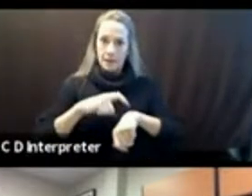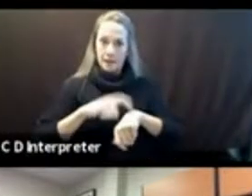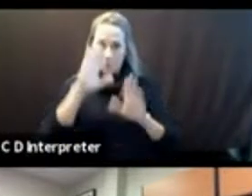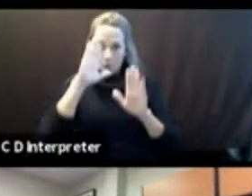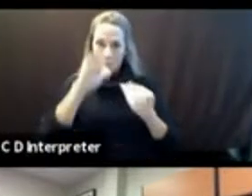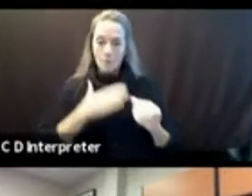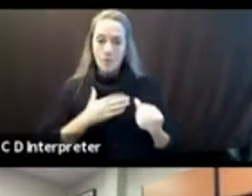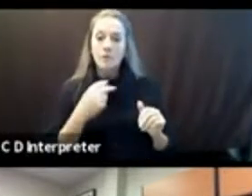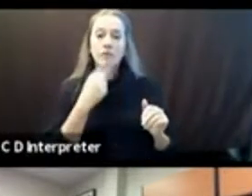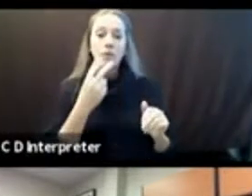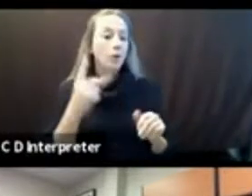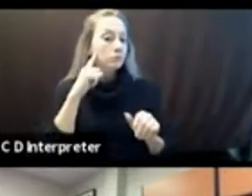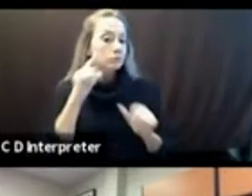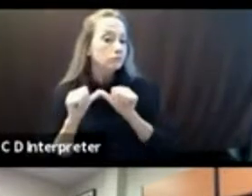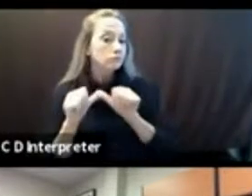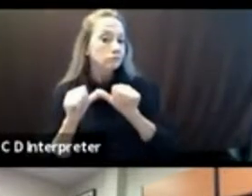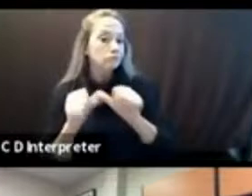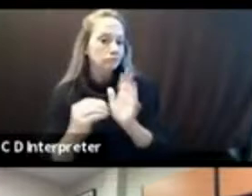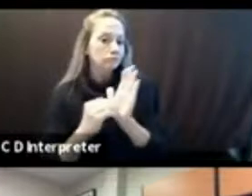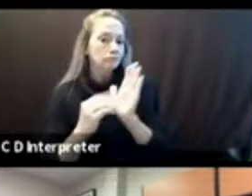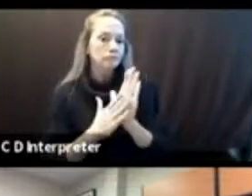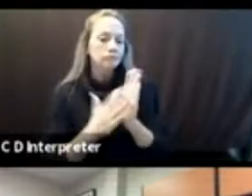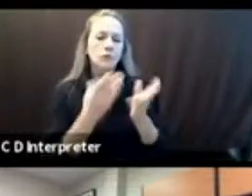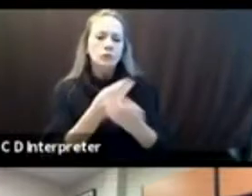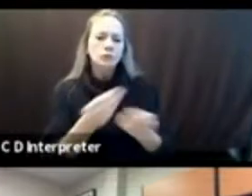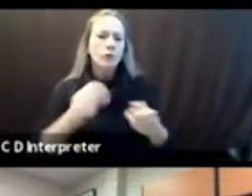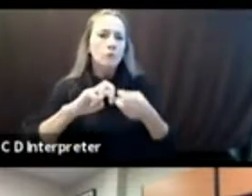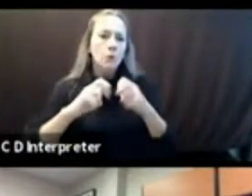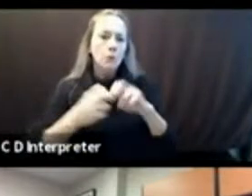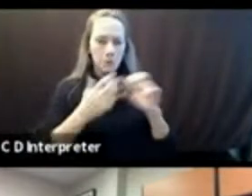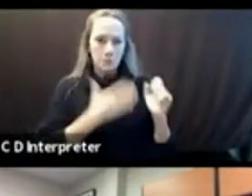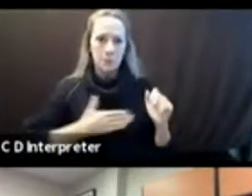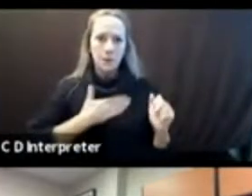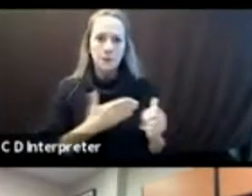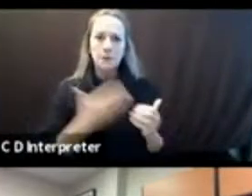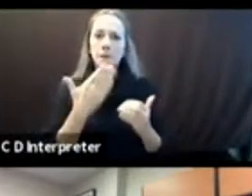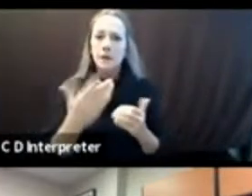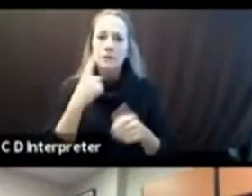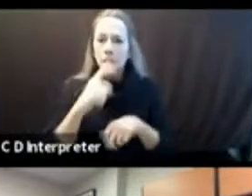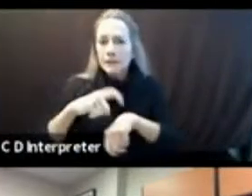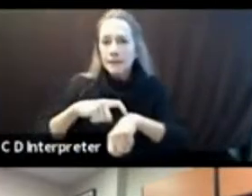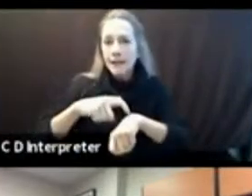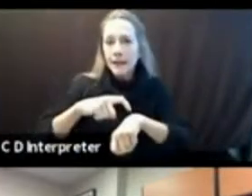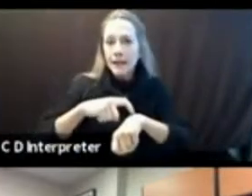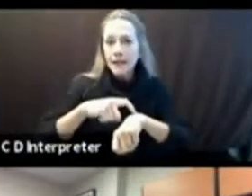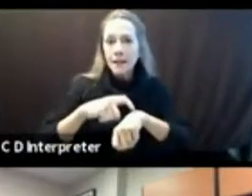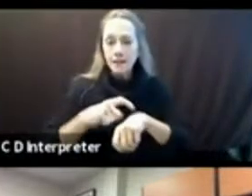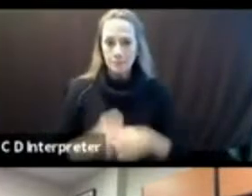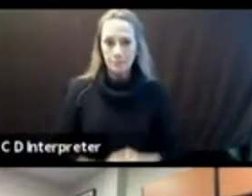can continue to be heard and provide solutions to solve the problem. Thank you for your time.